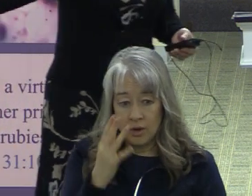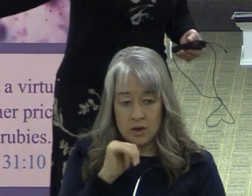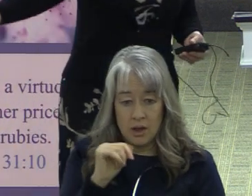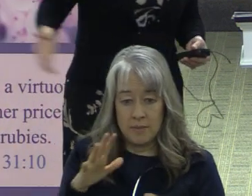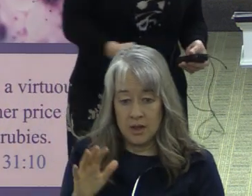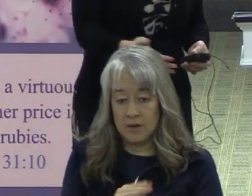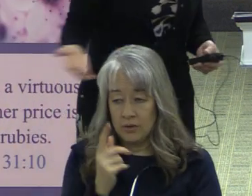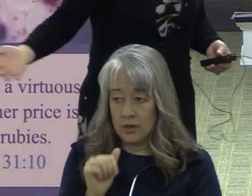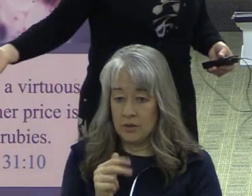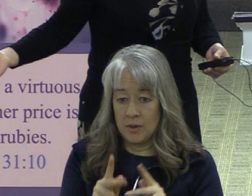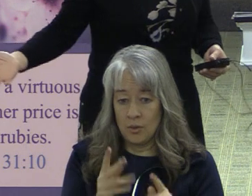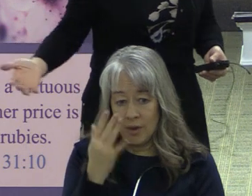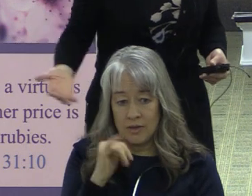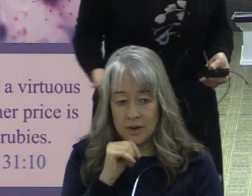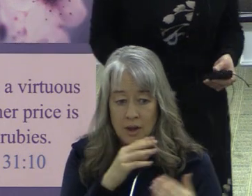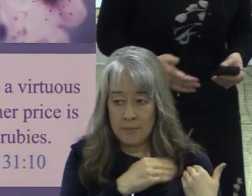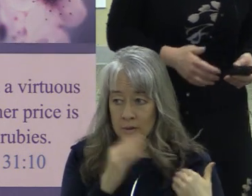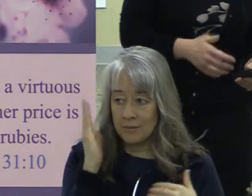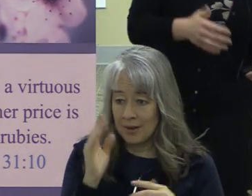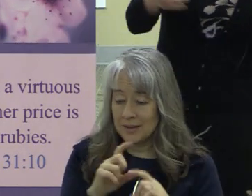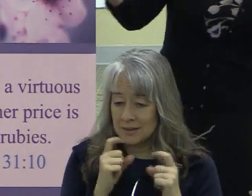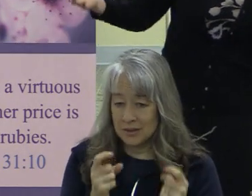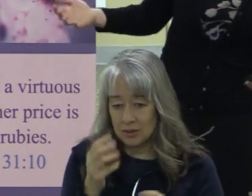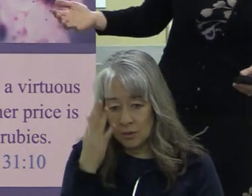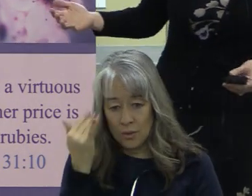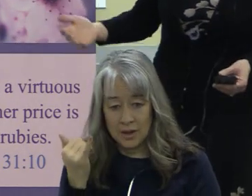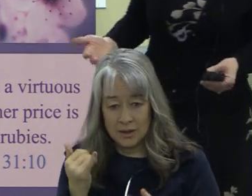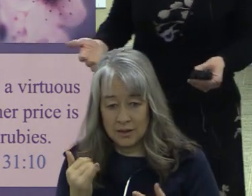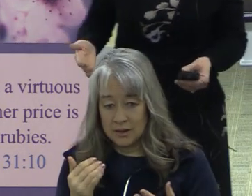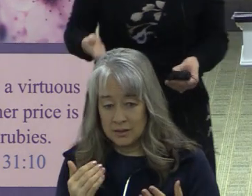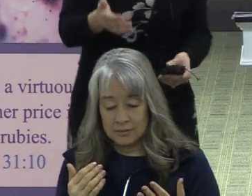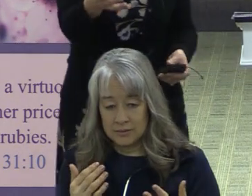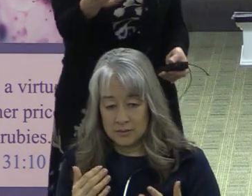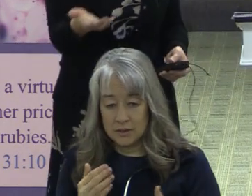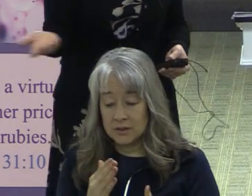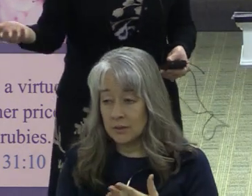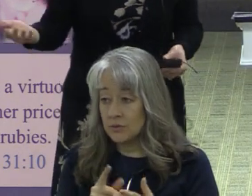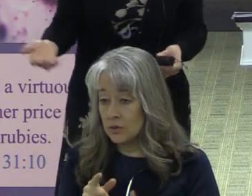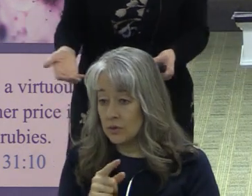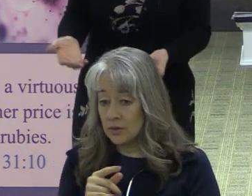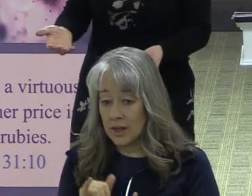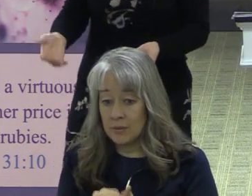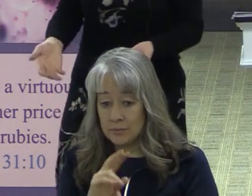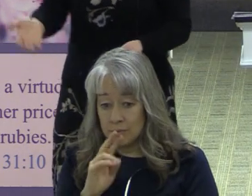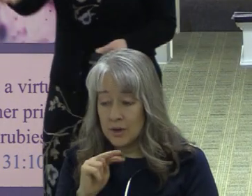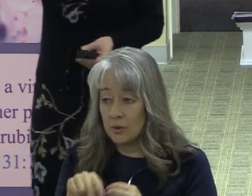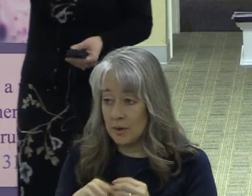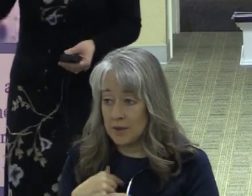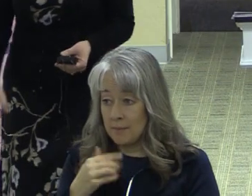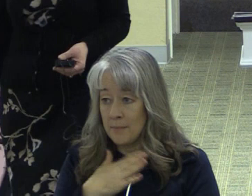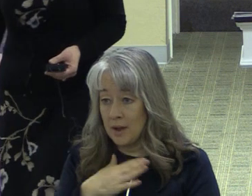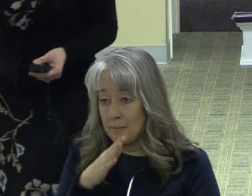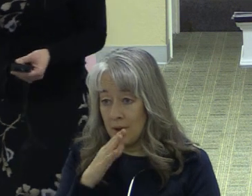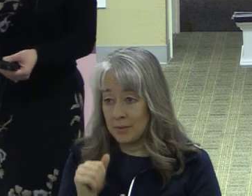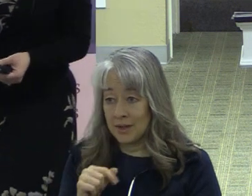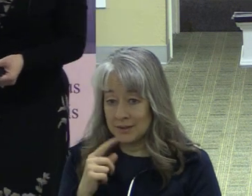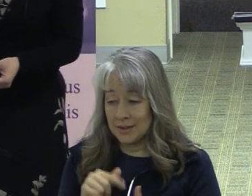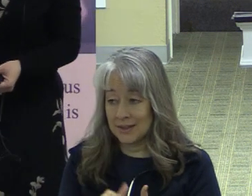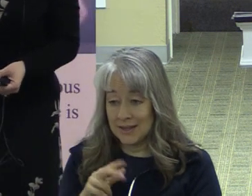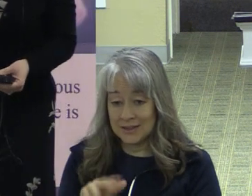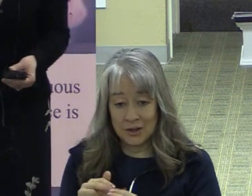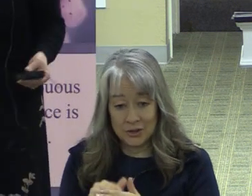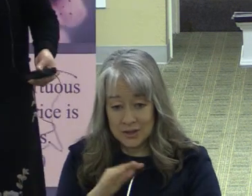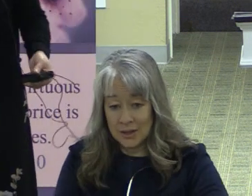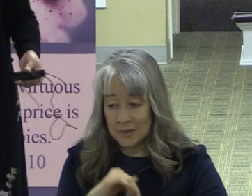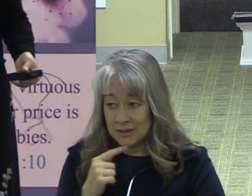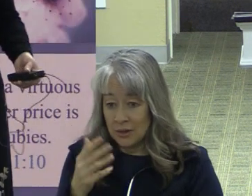for other people? Why are they not burdened by sin? Why, you know, and some of you who have been around me, you know, my mom can attest. I sat at her table